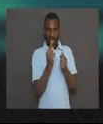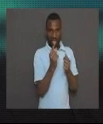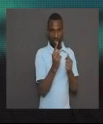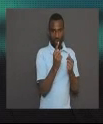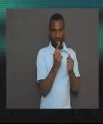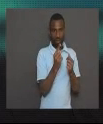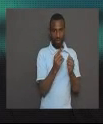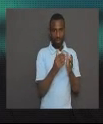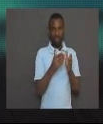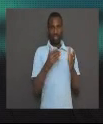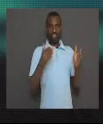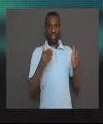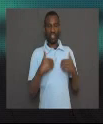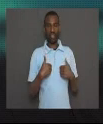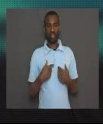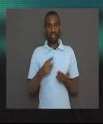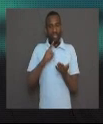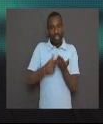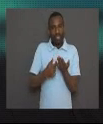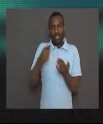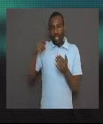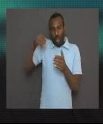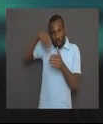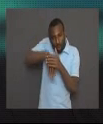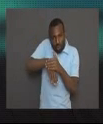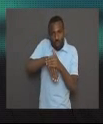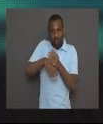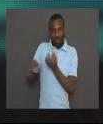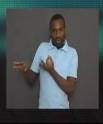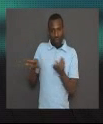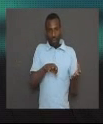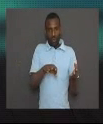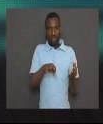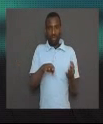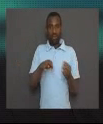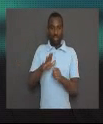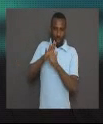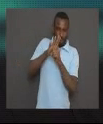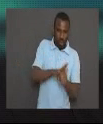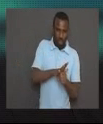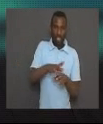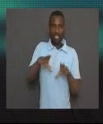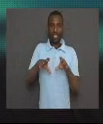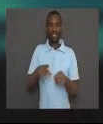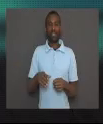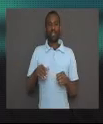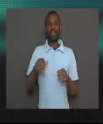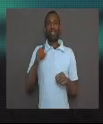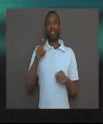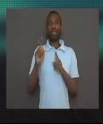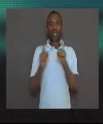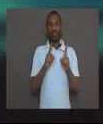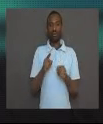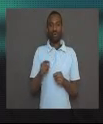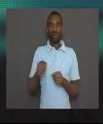Pushing fluid through the wide end and into the narrow end creates a